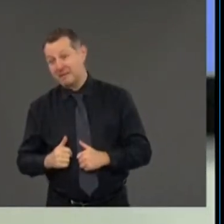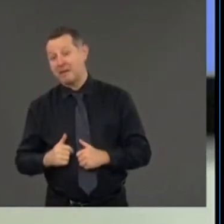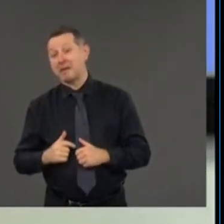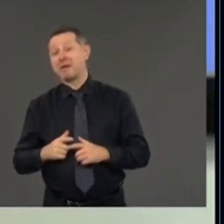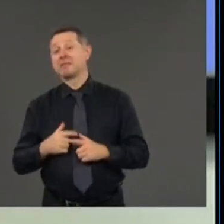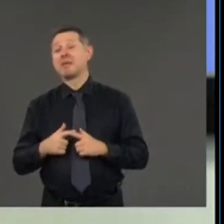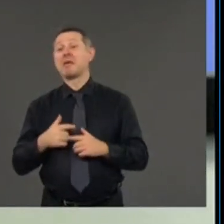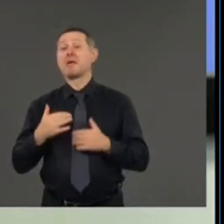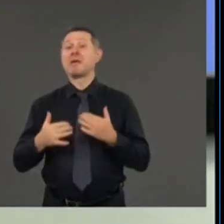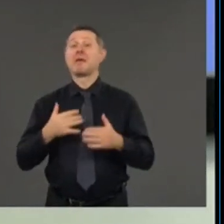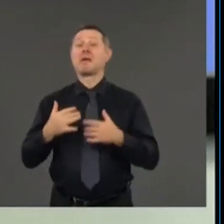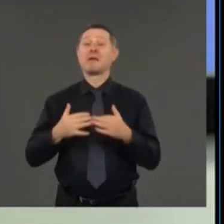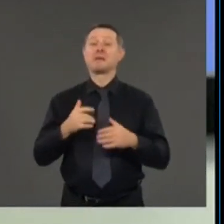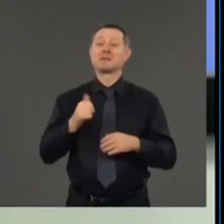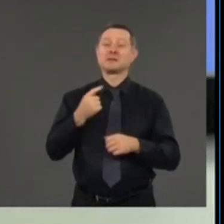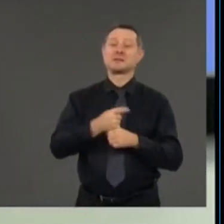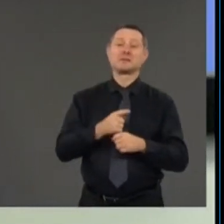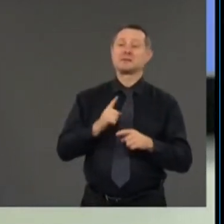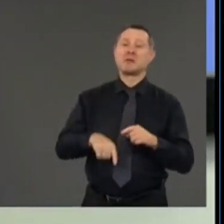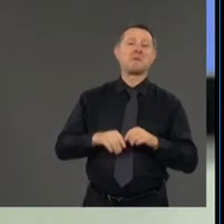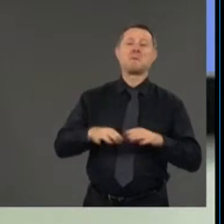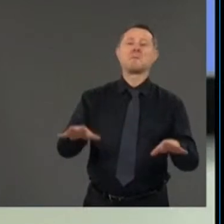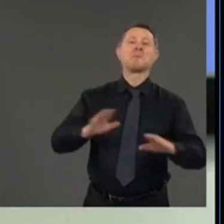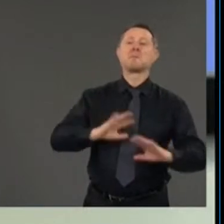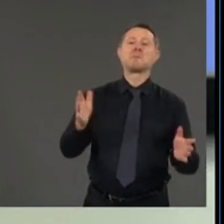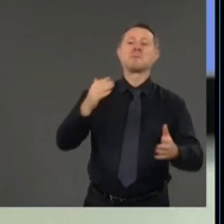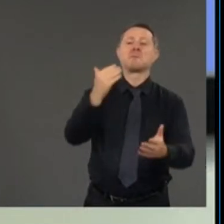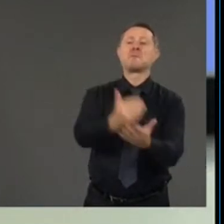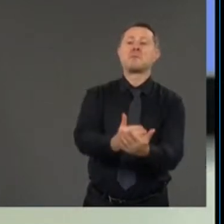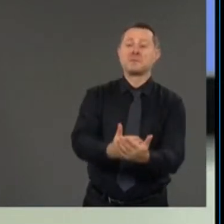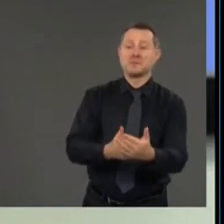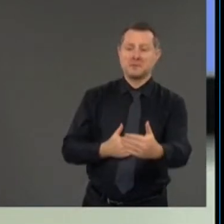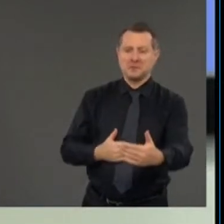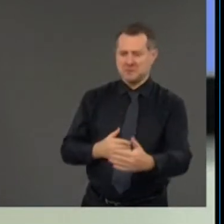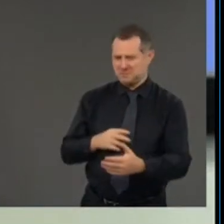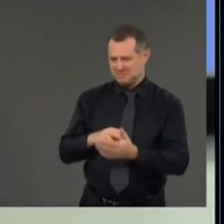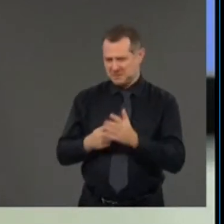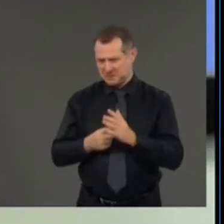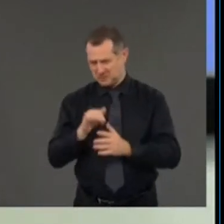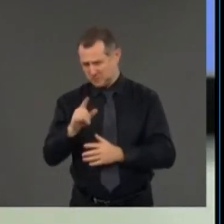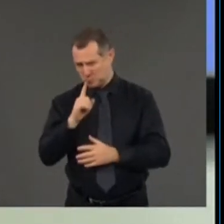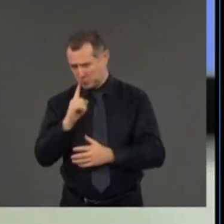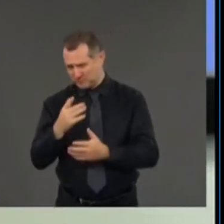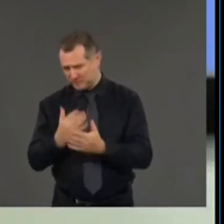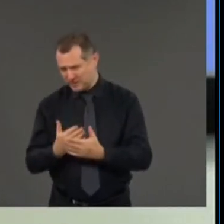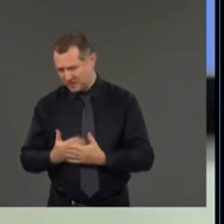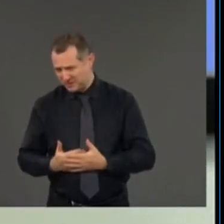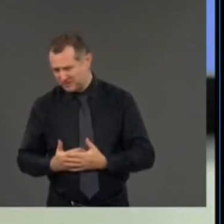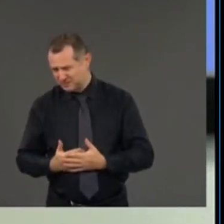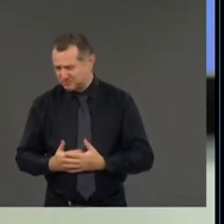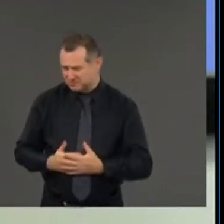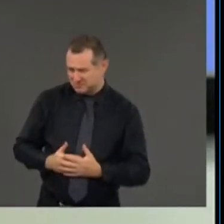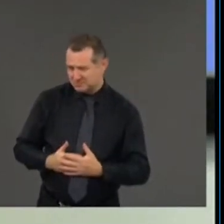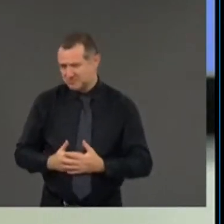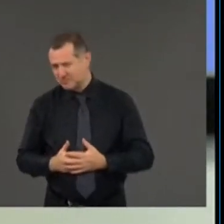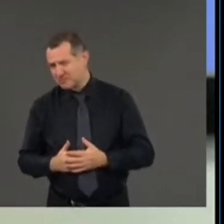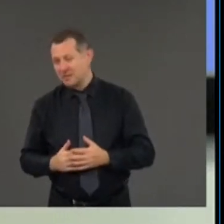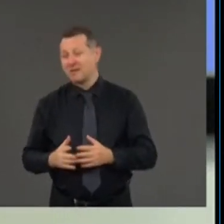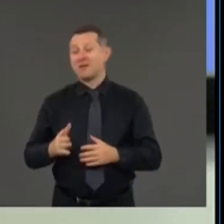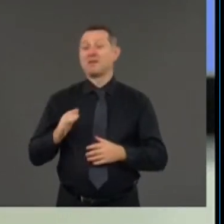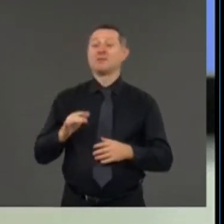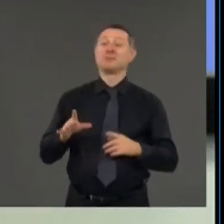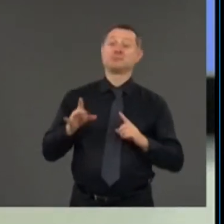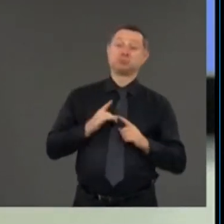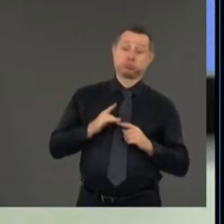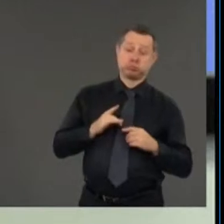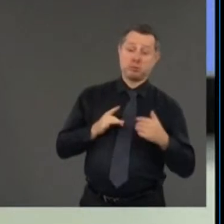been demonstrated. So taking this into account, what we see is that the length of hospital